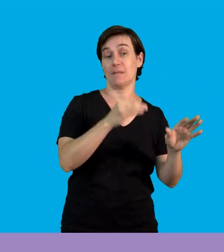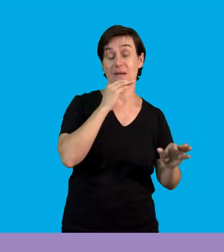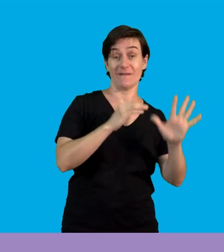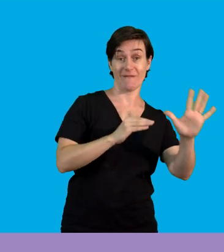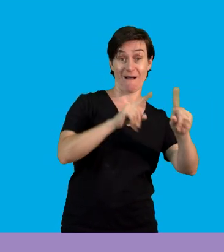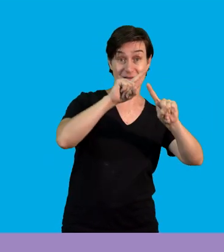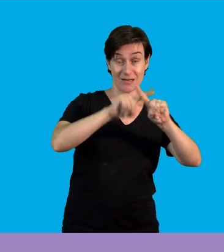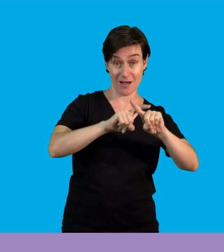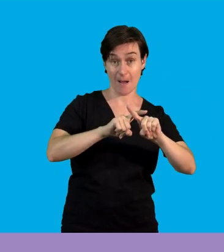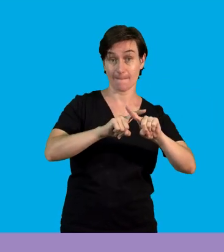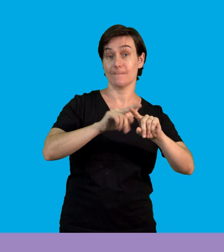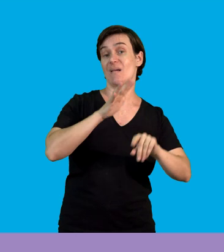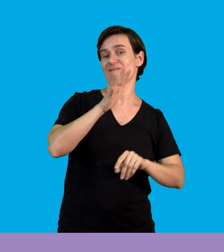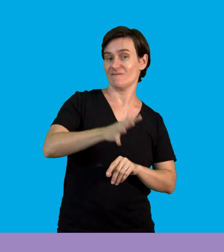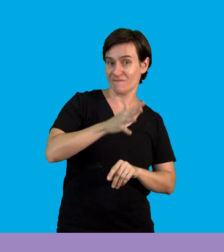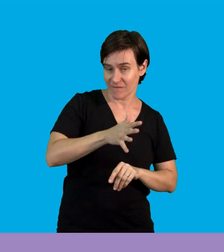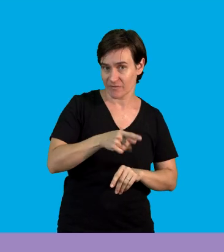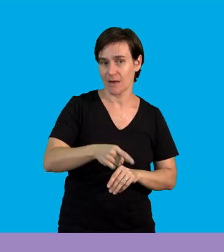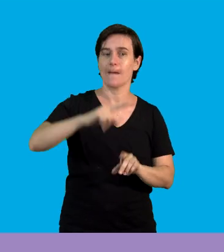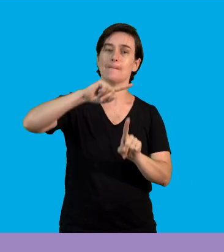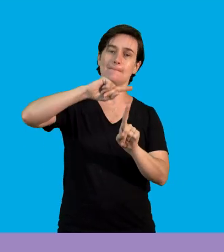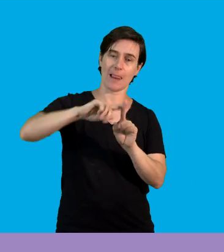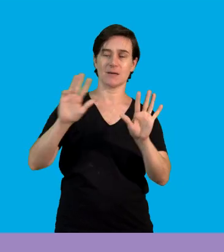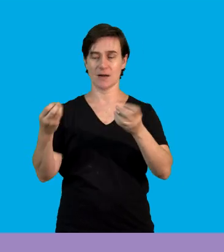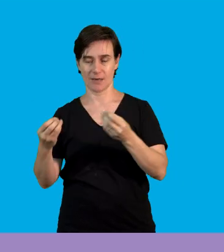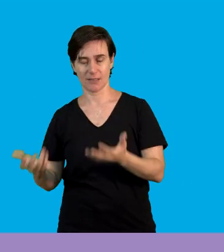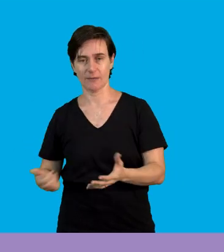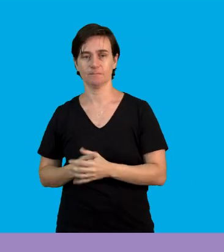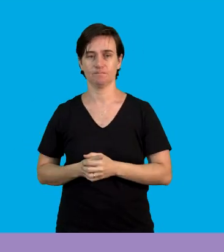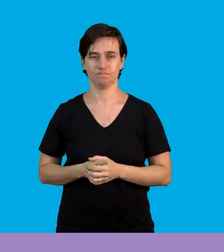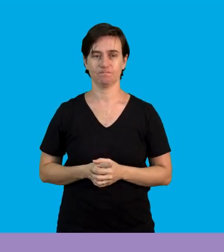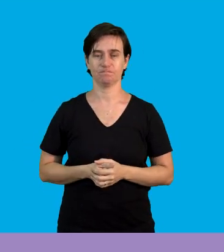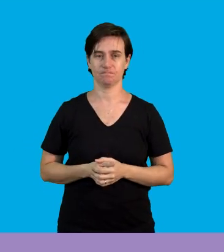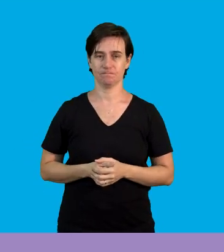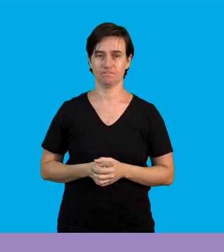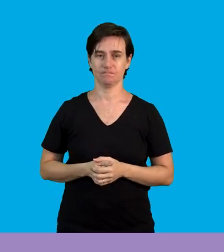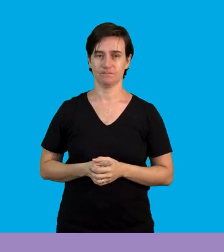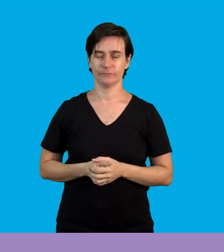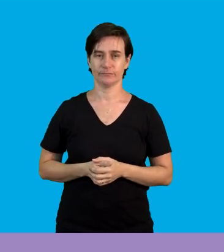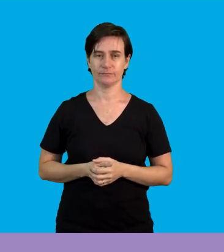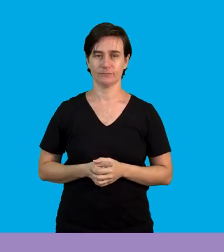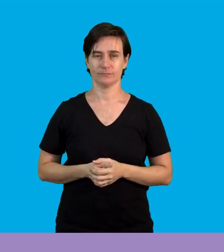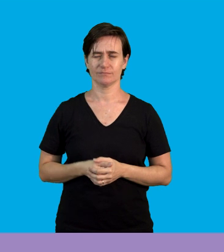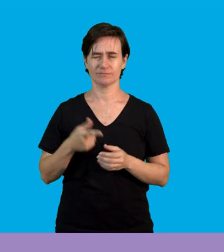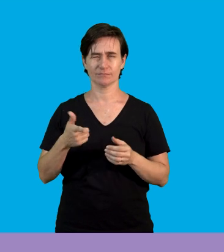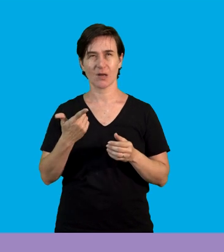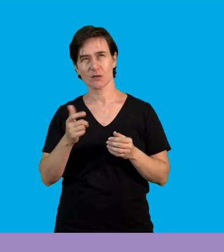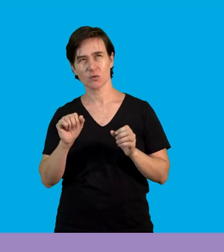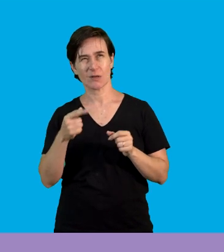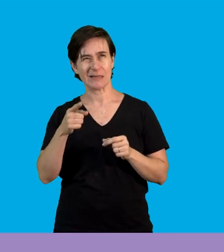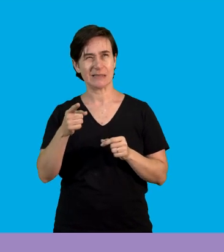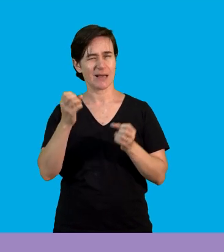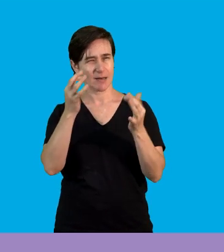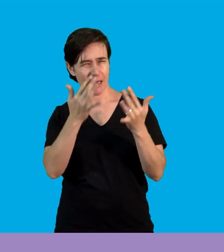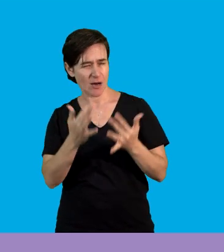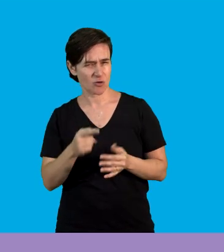15. So it would be 5 multiplied by 15, our value of x, plus 90.